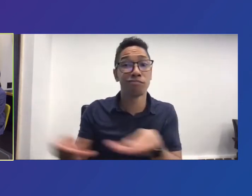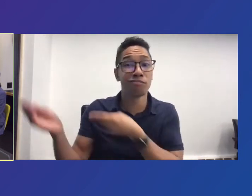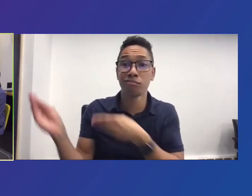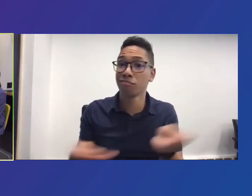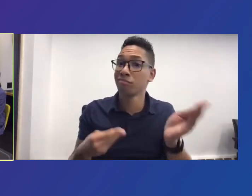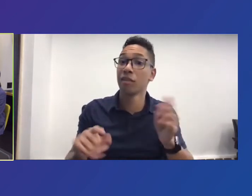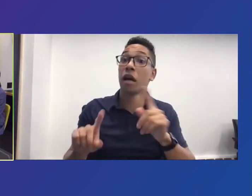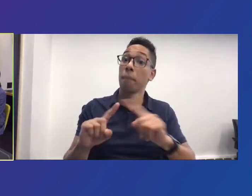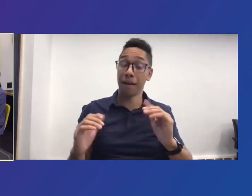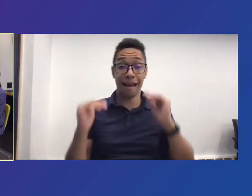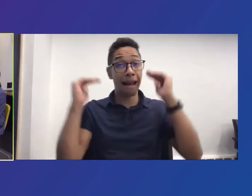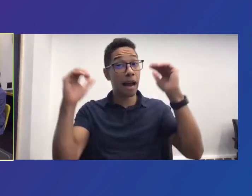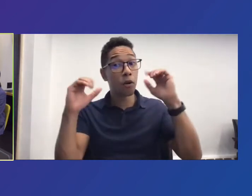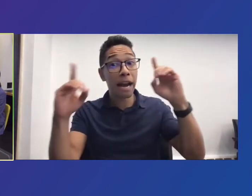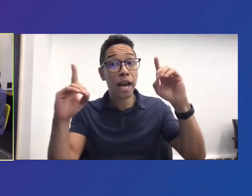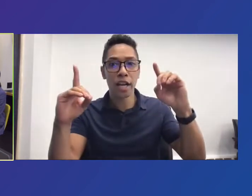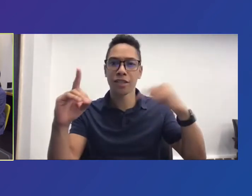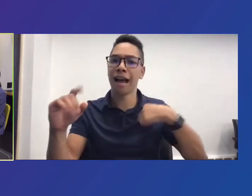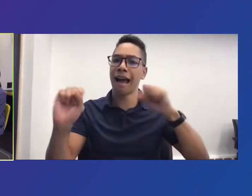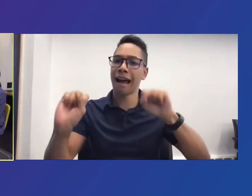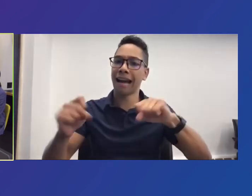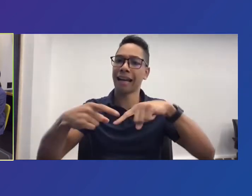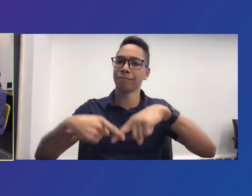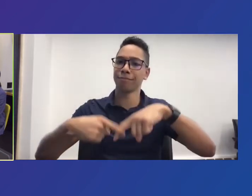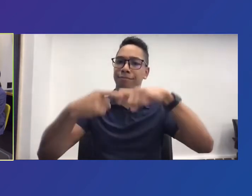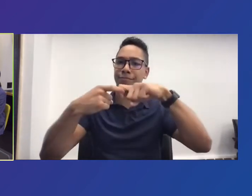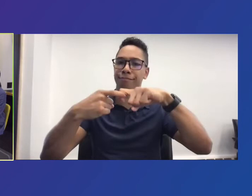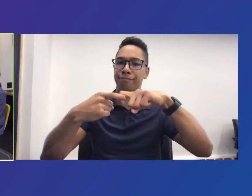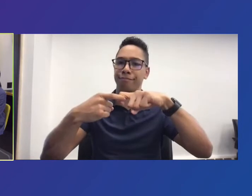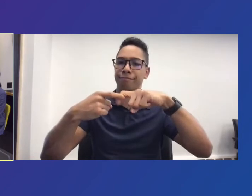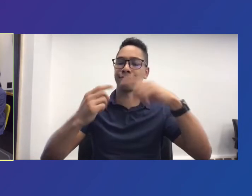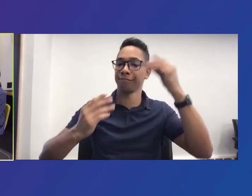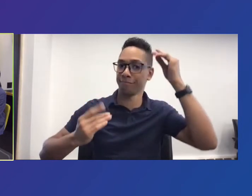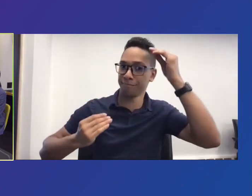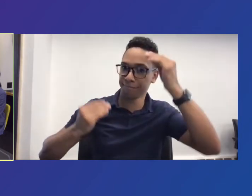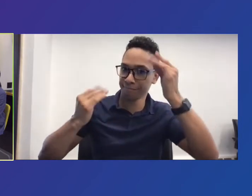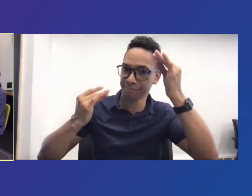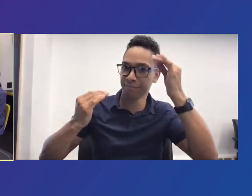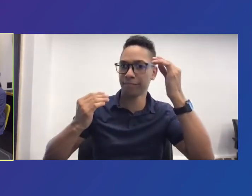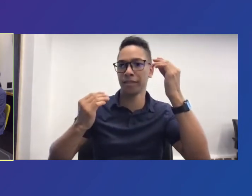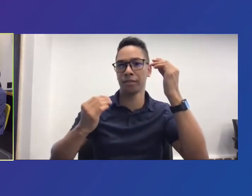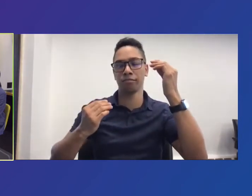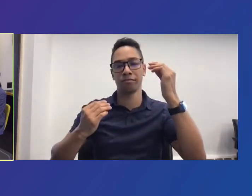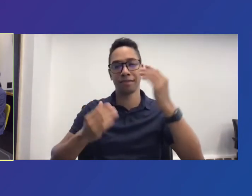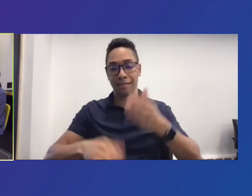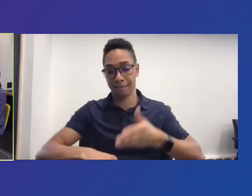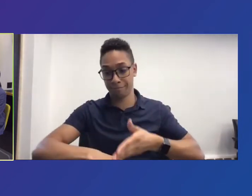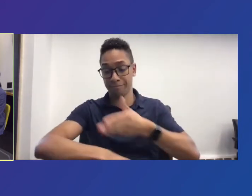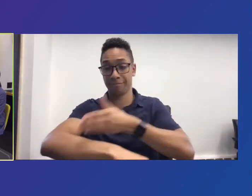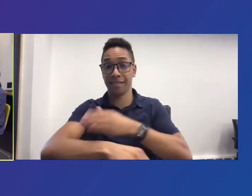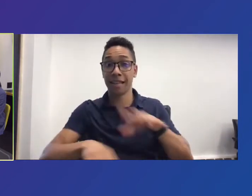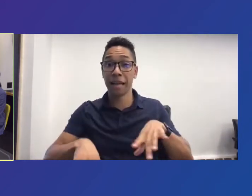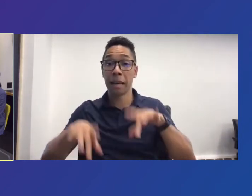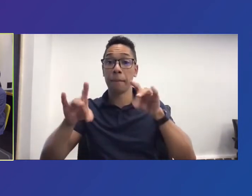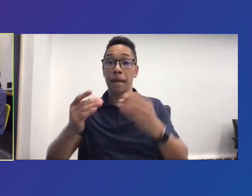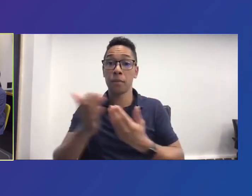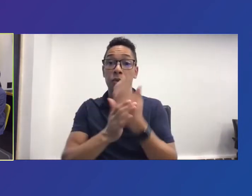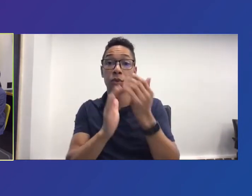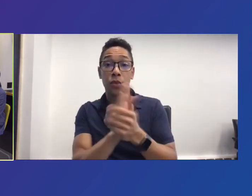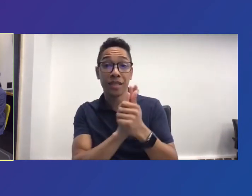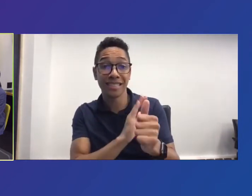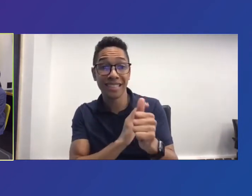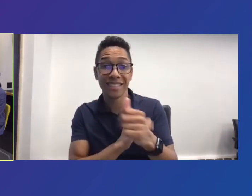being in higher ed allowed me to stop and reflect and gain skills towards my practice, but also get in the space of